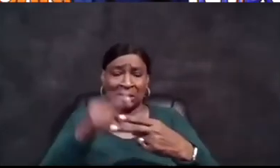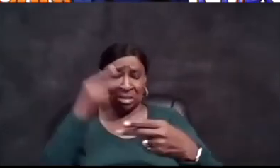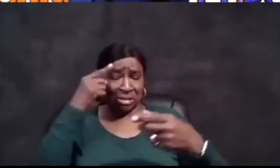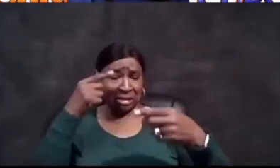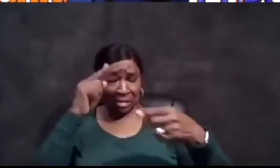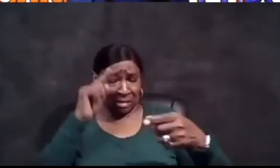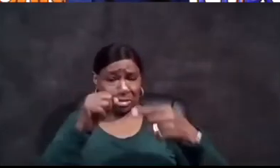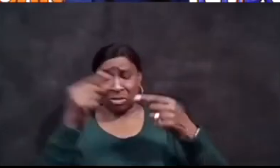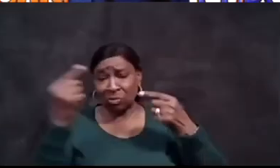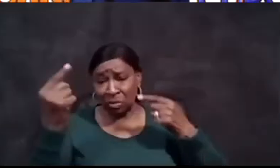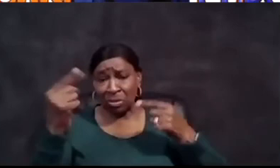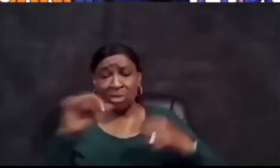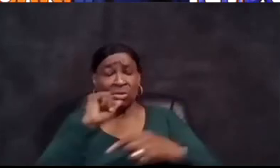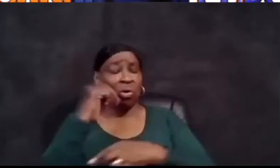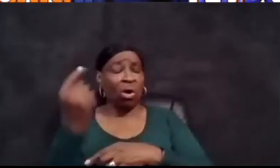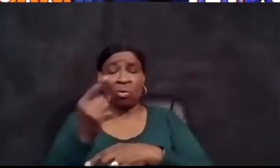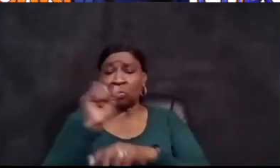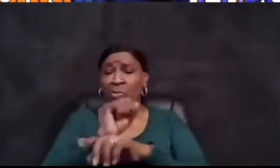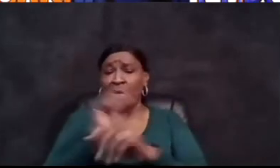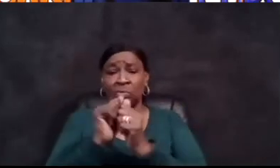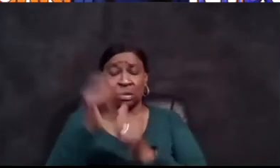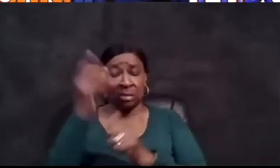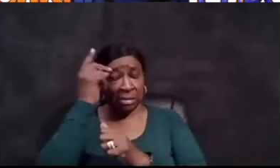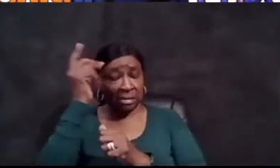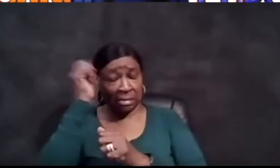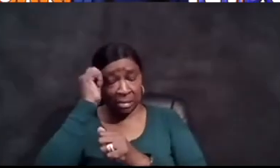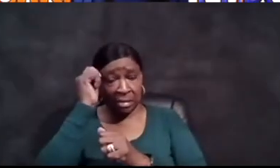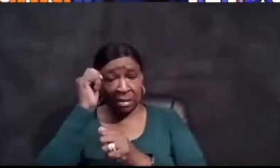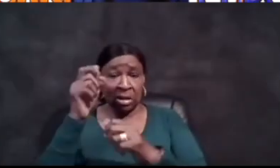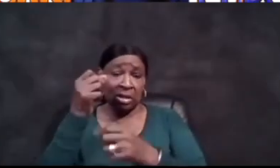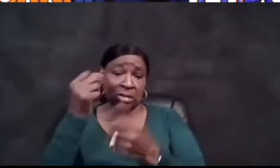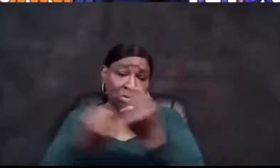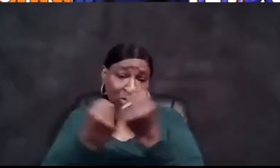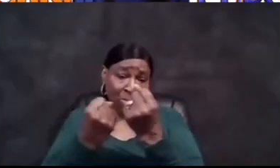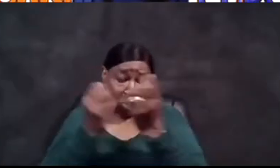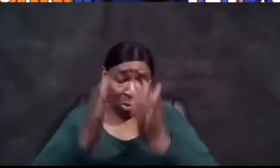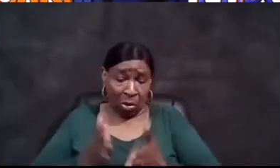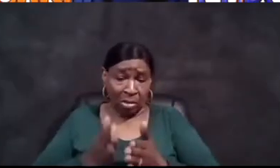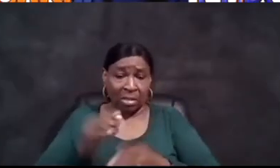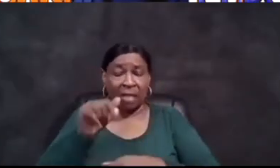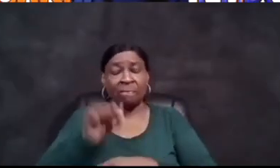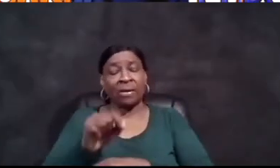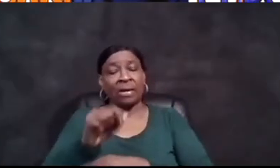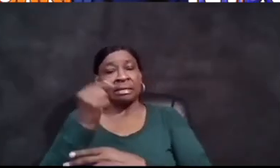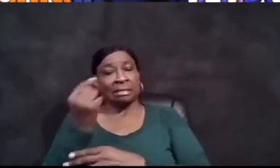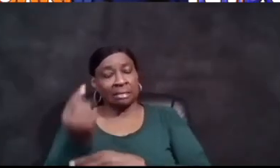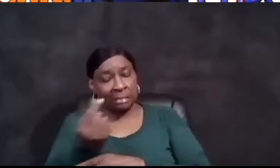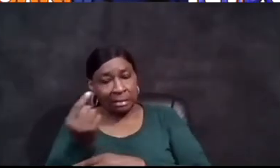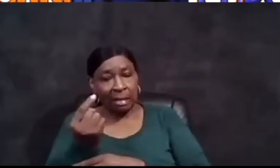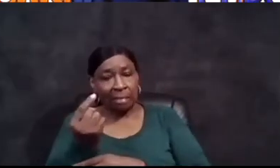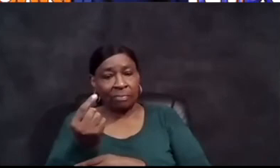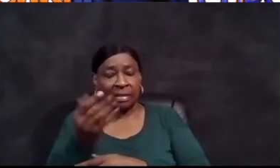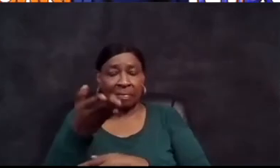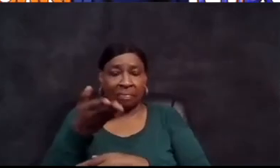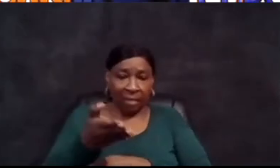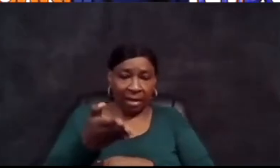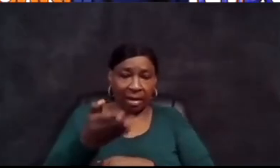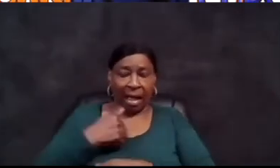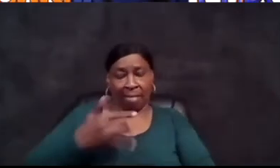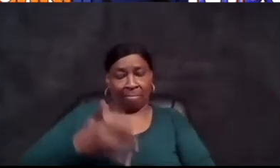Trump supporters, you know what I mean? Because it's and so there's something there that I